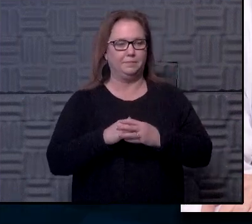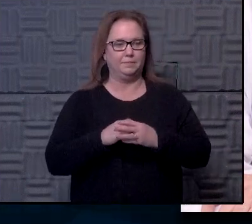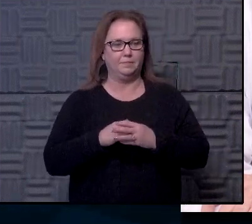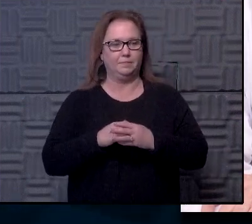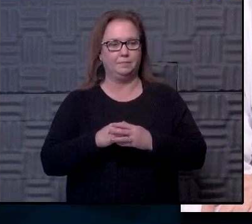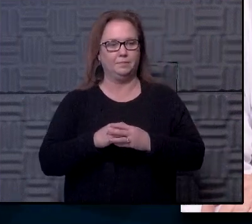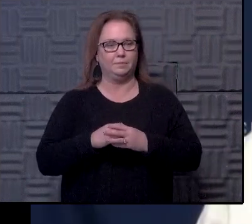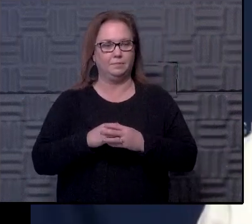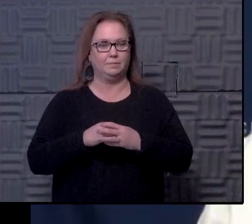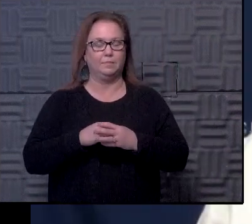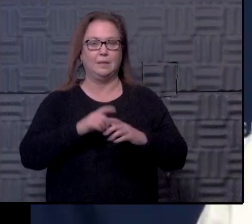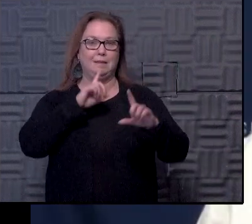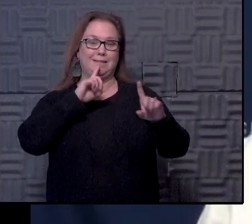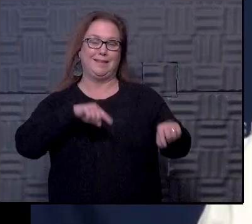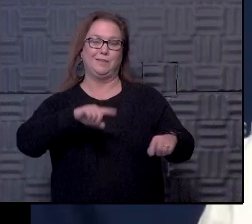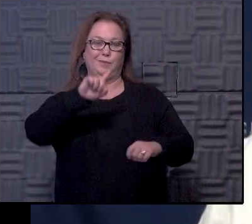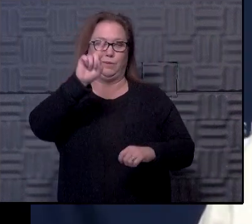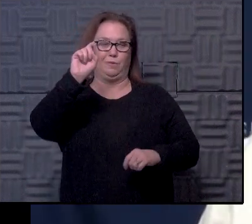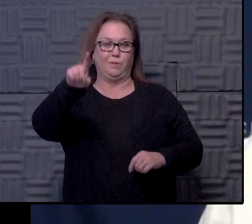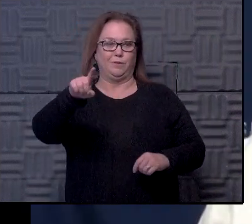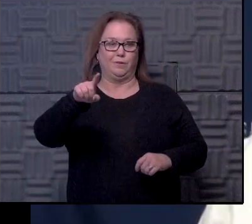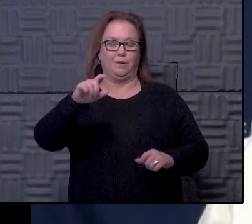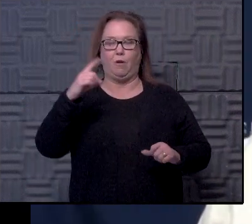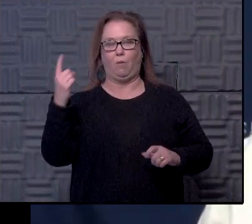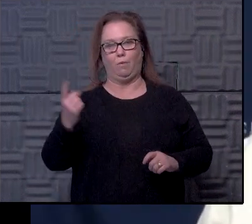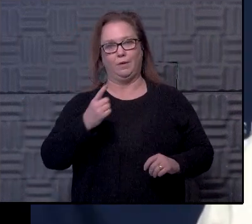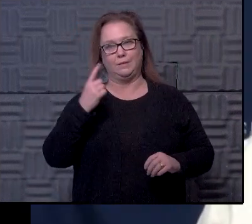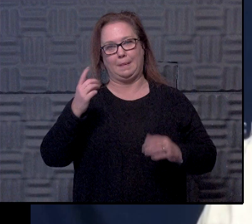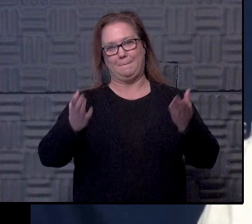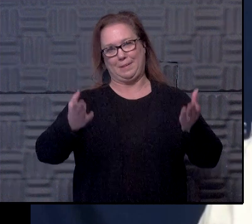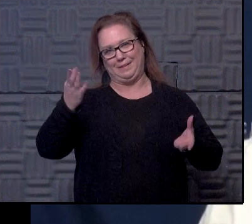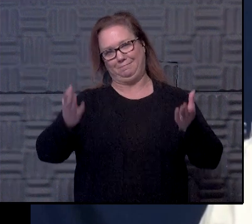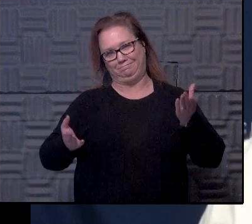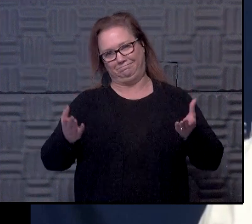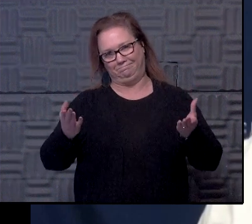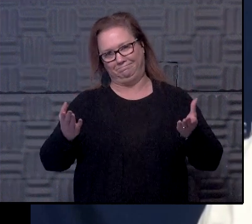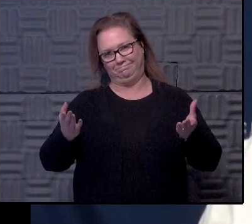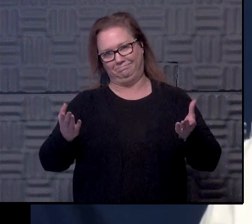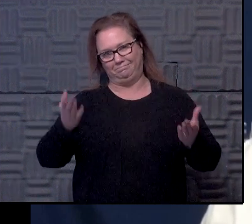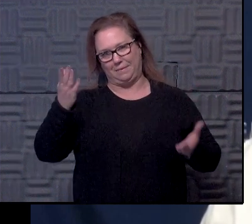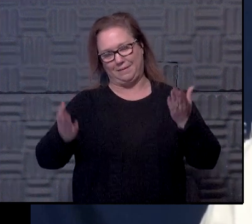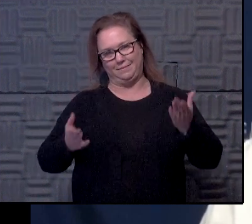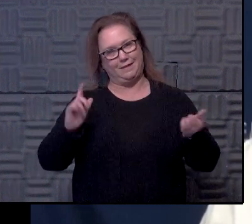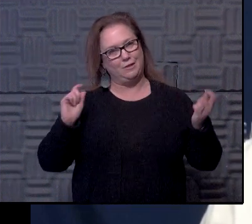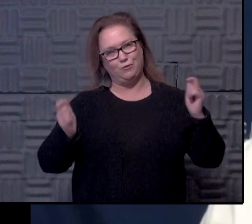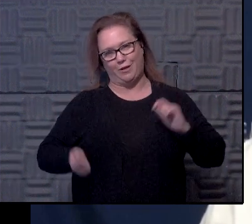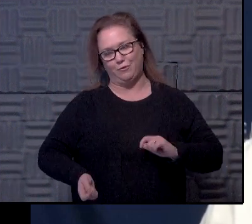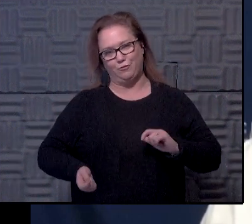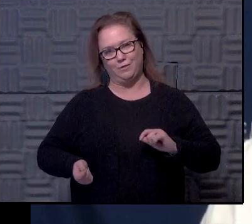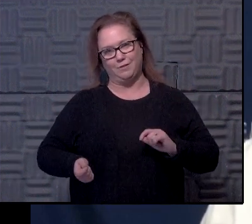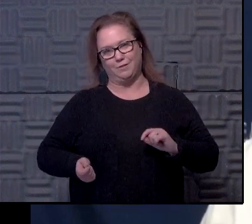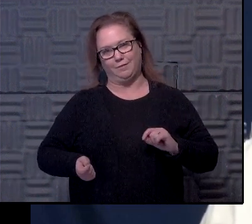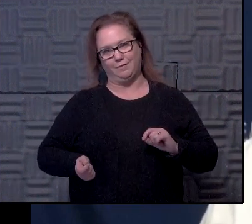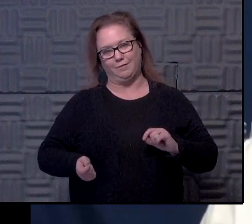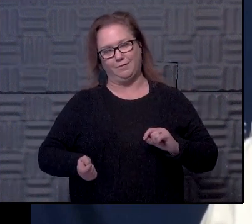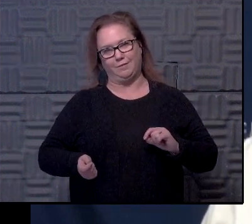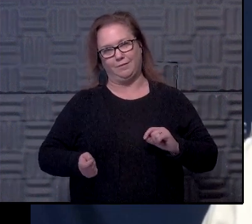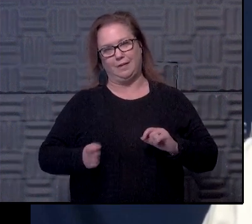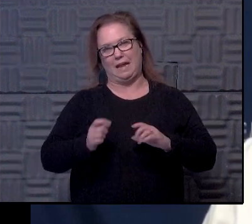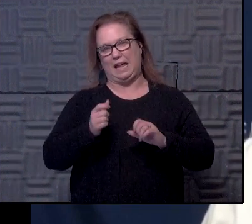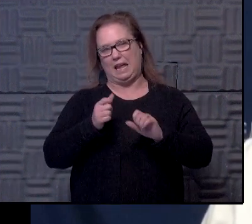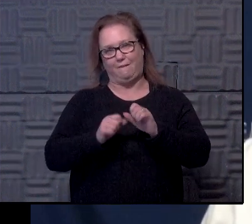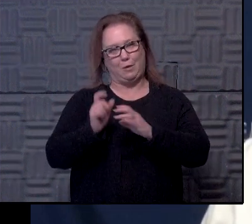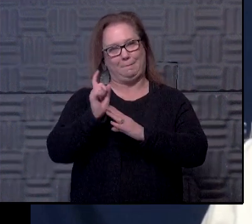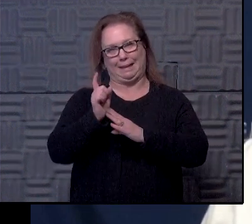So the answer to that question is always maybe, because it changes sometimes literally minute by